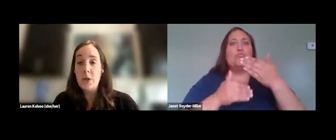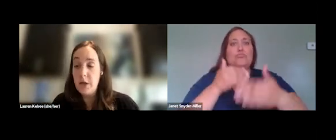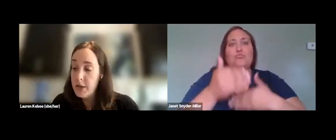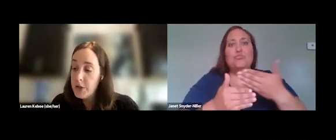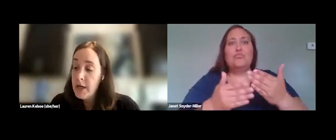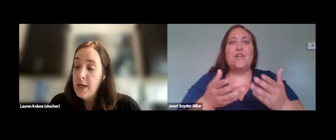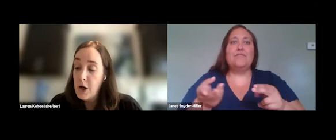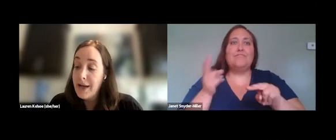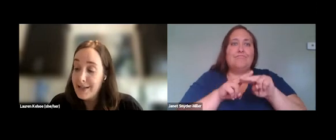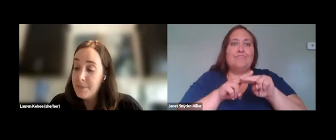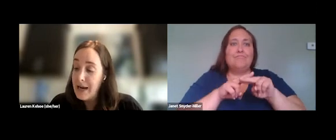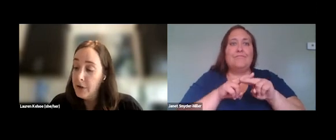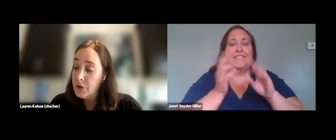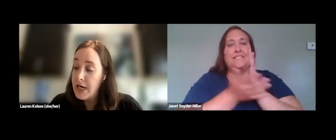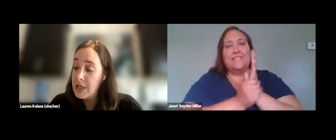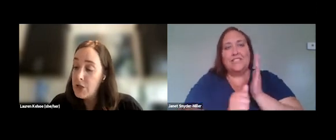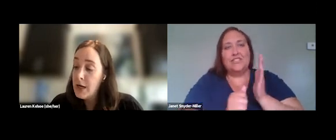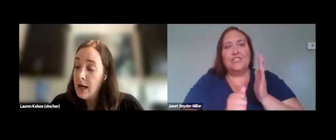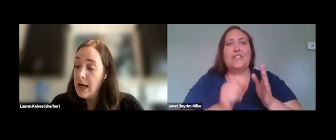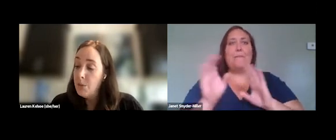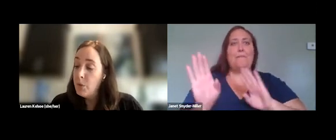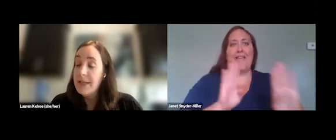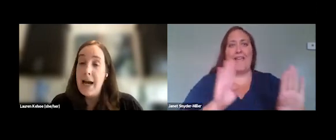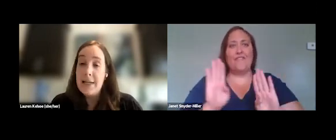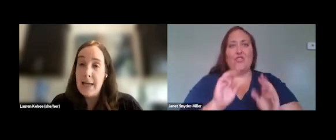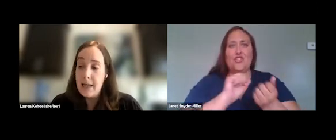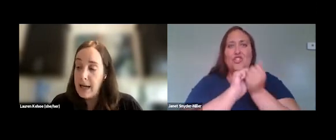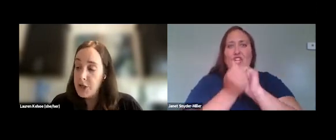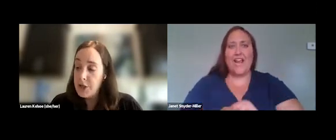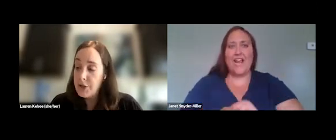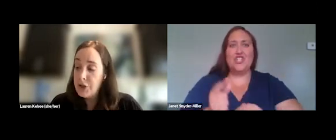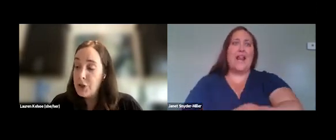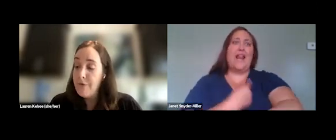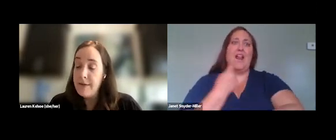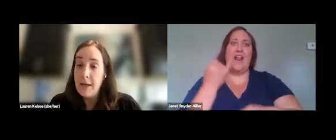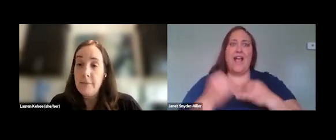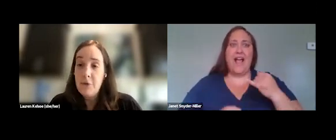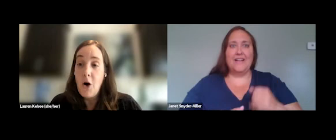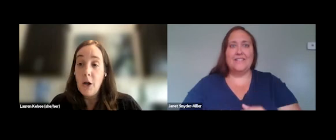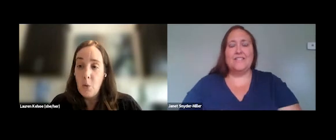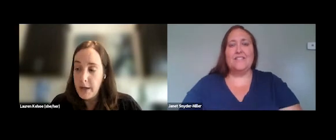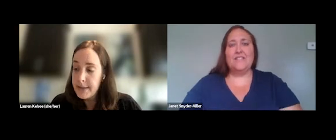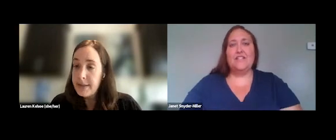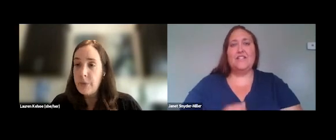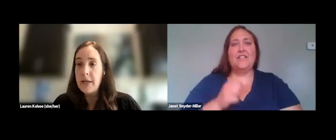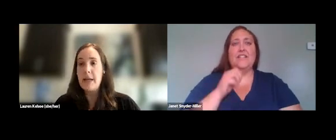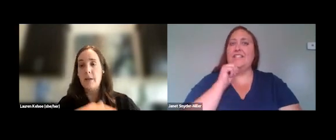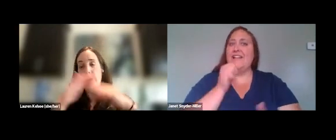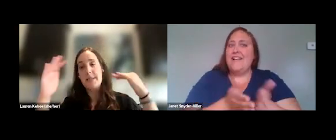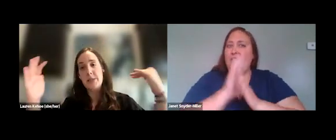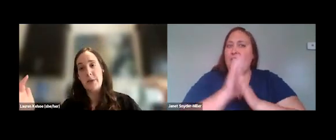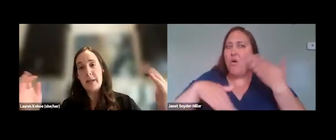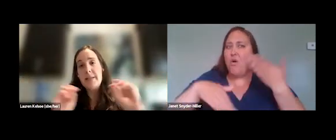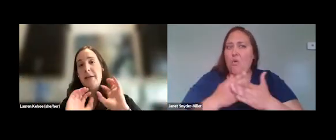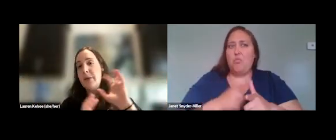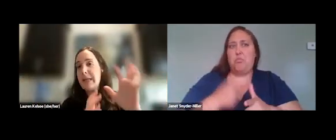to encourage long-lasting behavioral change. We didn't ask guide editors to do everything all at once, right? Again,